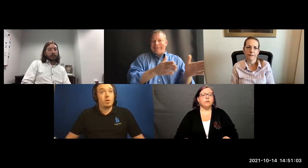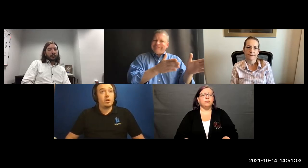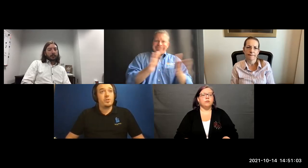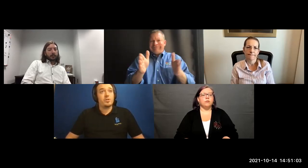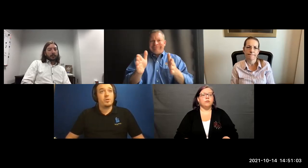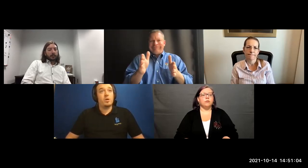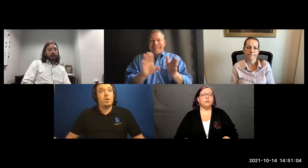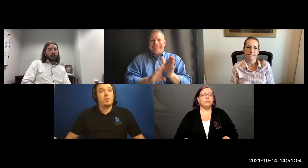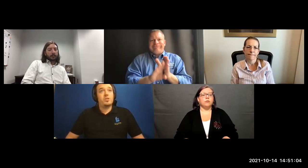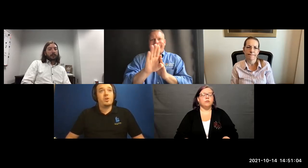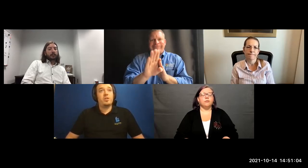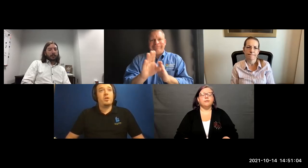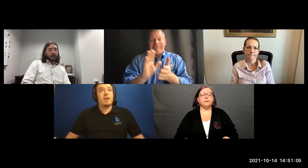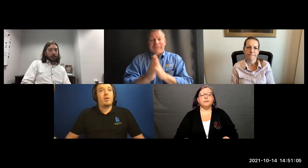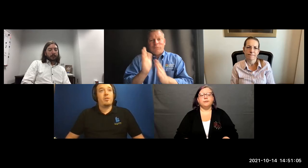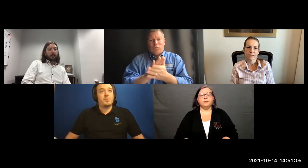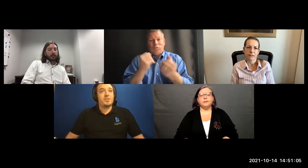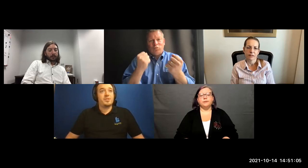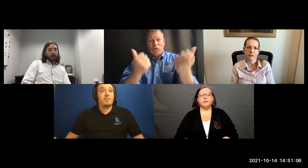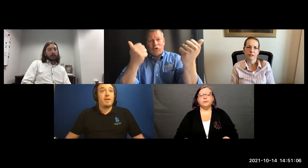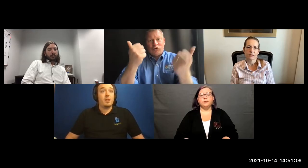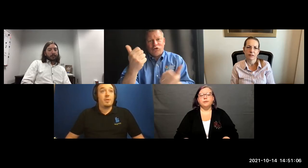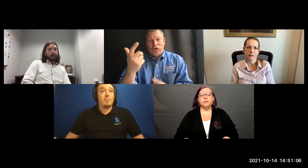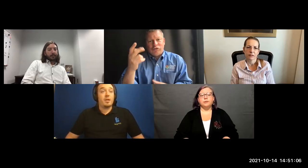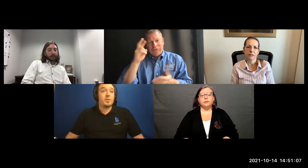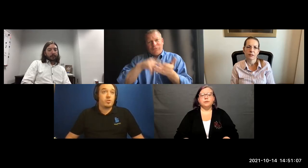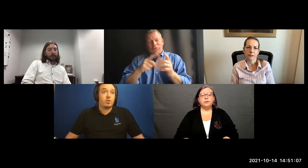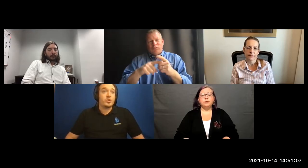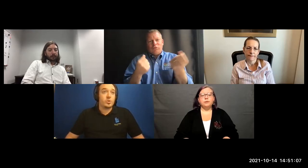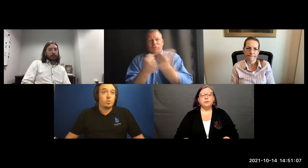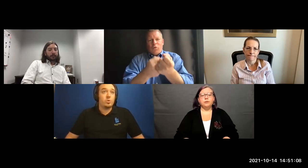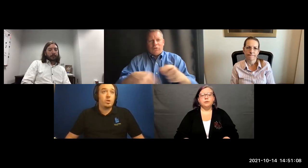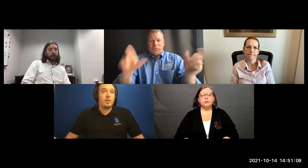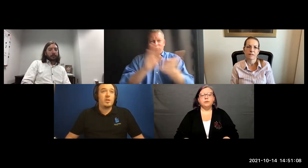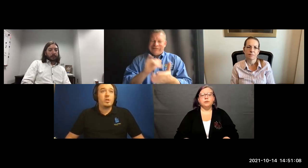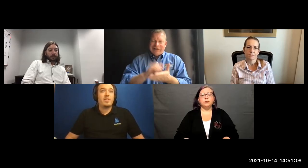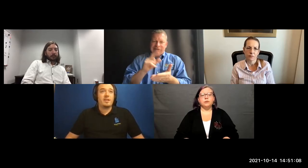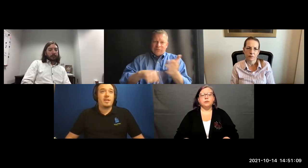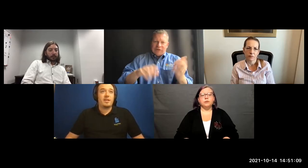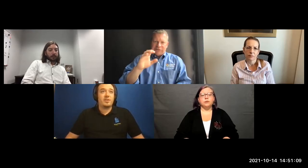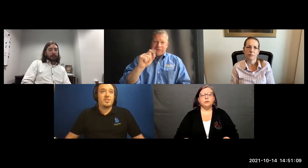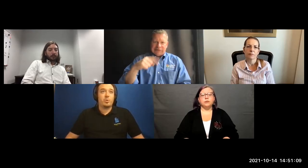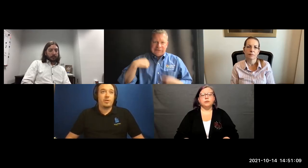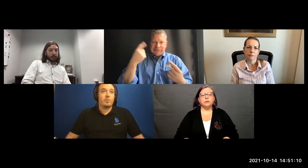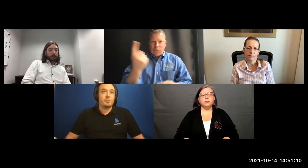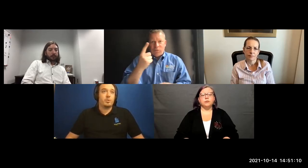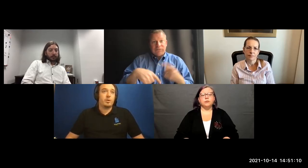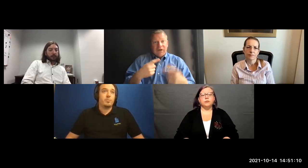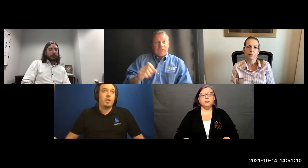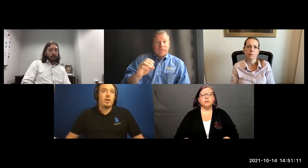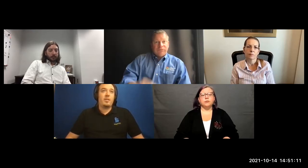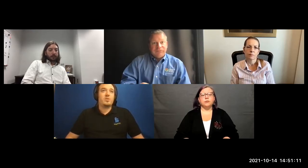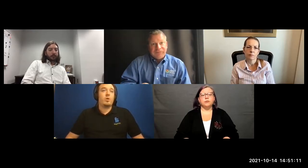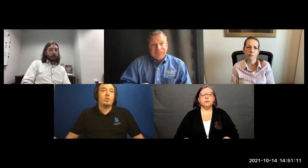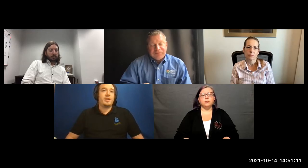options that work. And so just starting to look at other options to develop and become a stronger school. That's really the intent here, to support everyone's